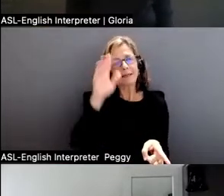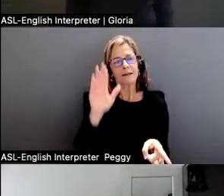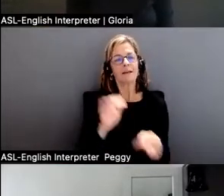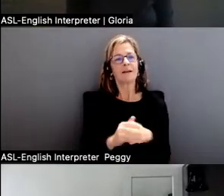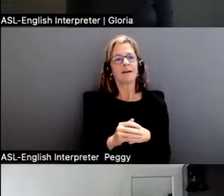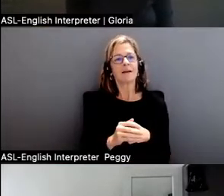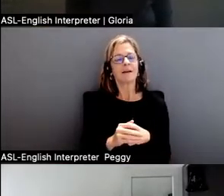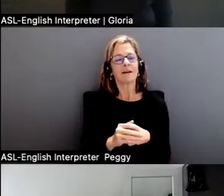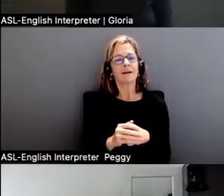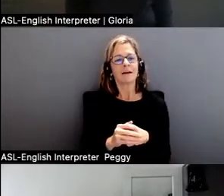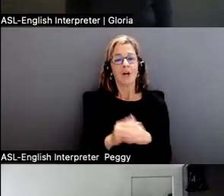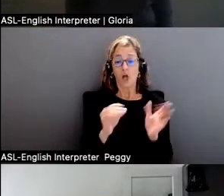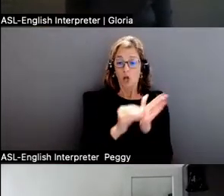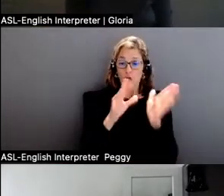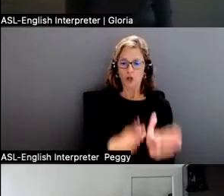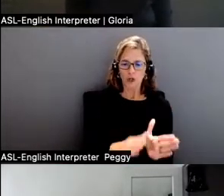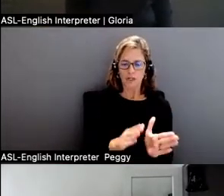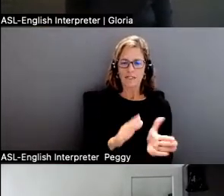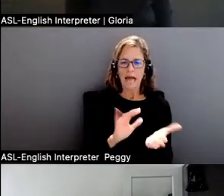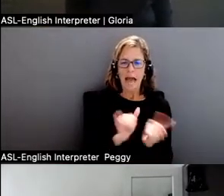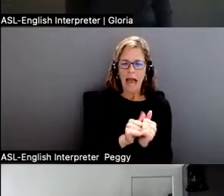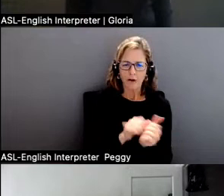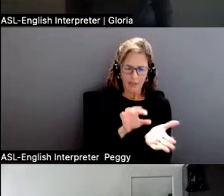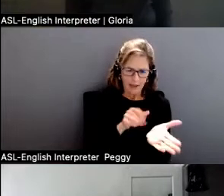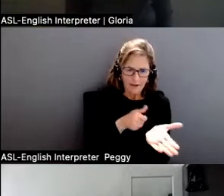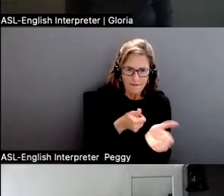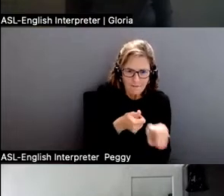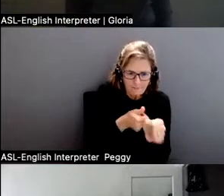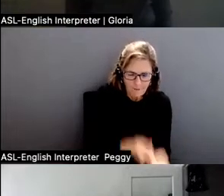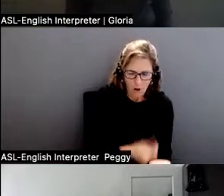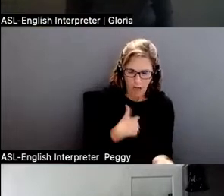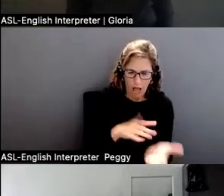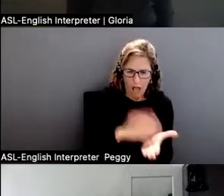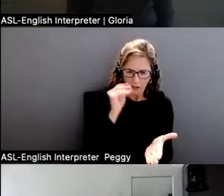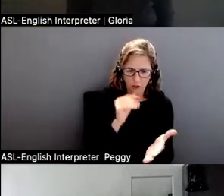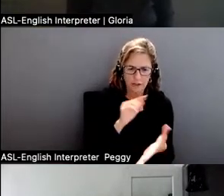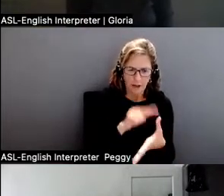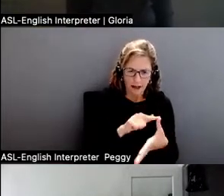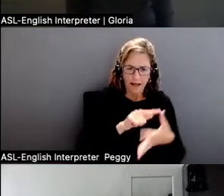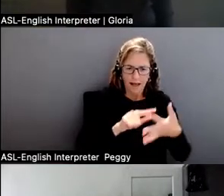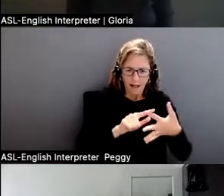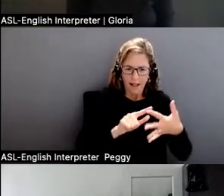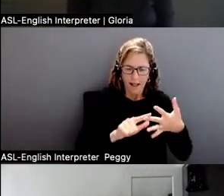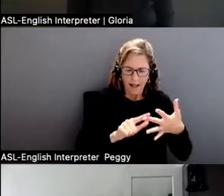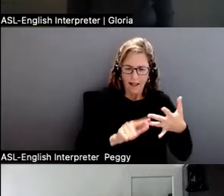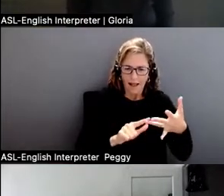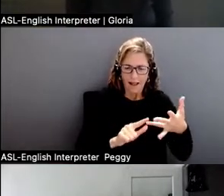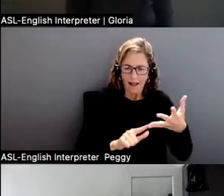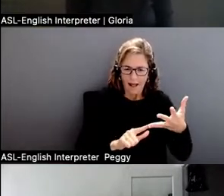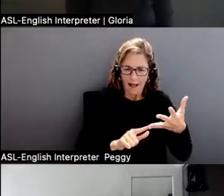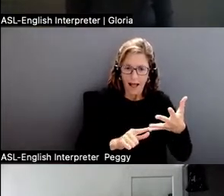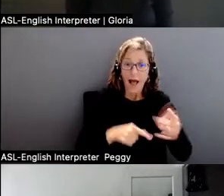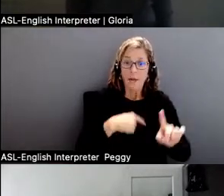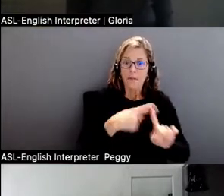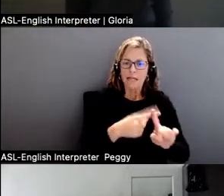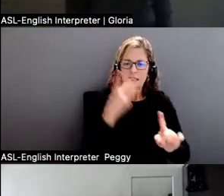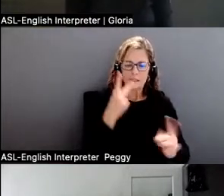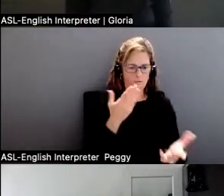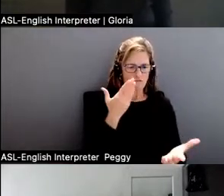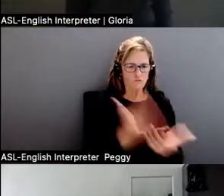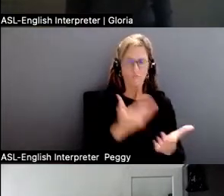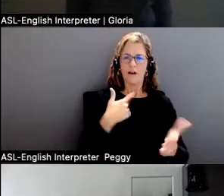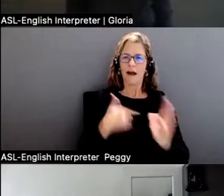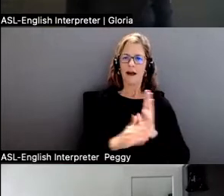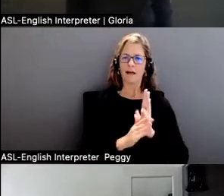learners could track their progress through learning material and see proof that their skills are developing